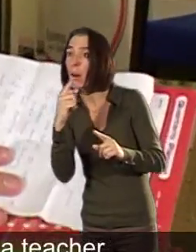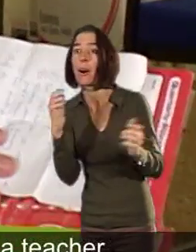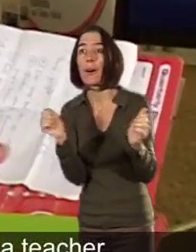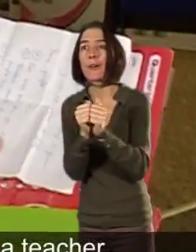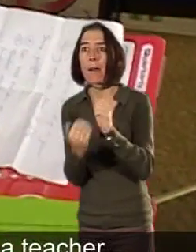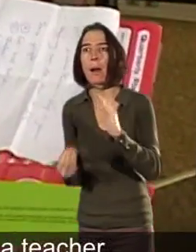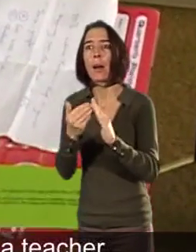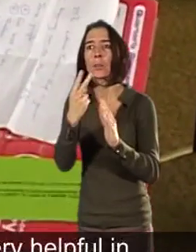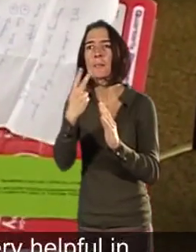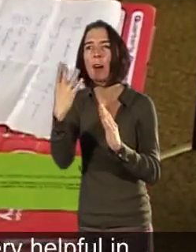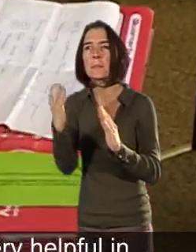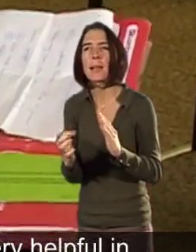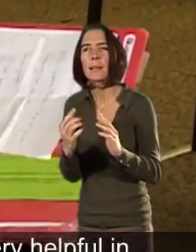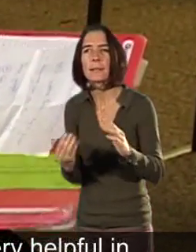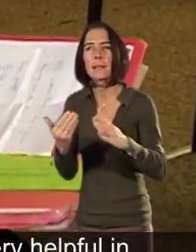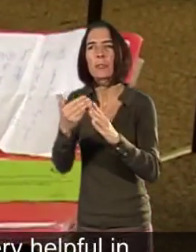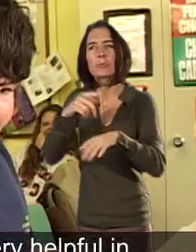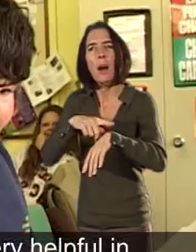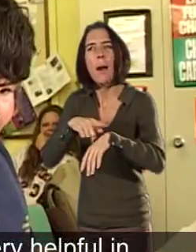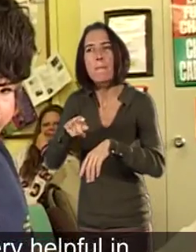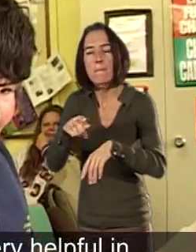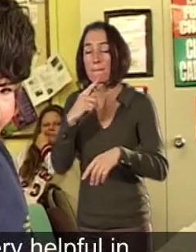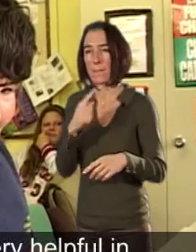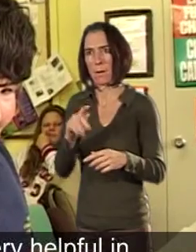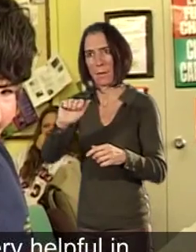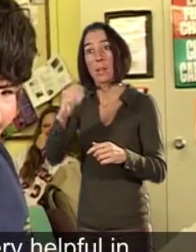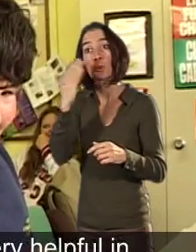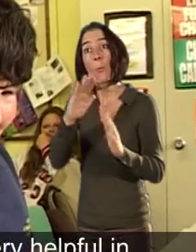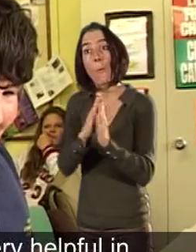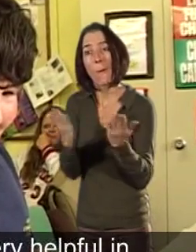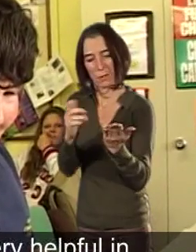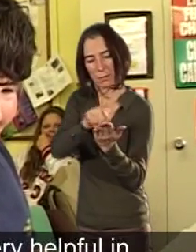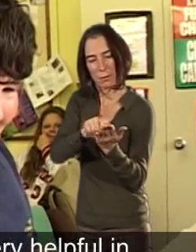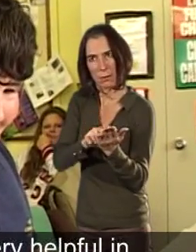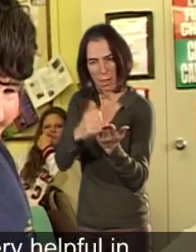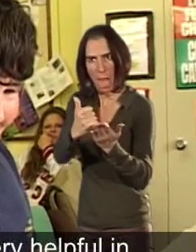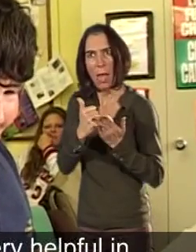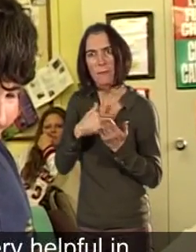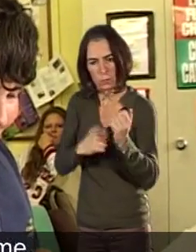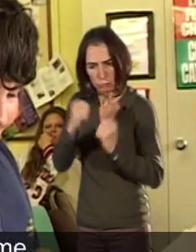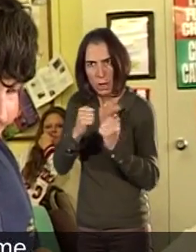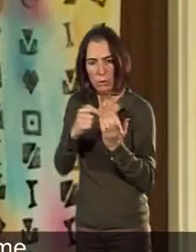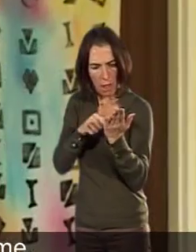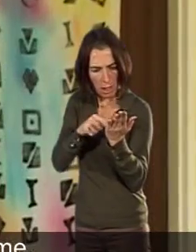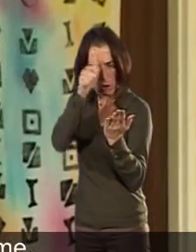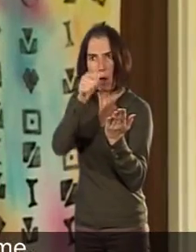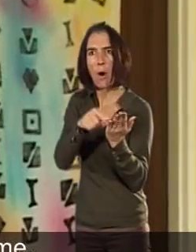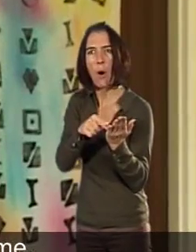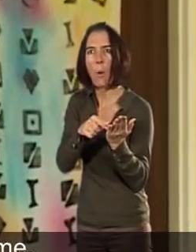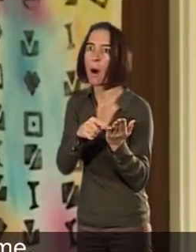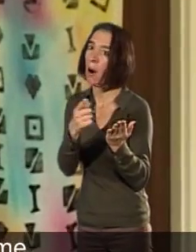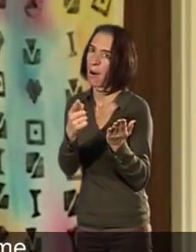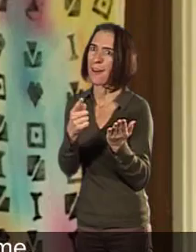get 25% more time. Ben also finds his school journal very helpful in structuring his school work. I find